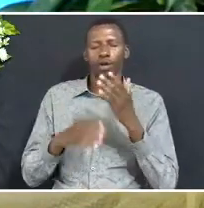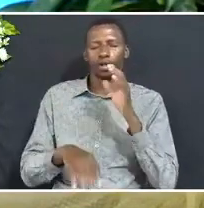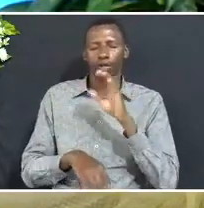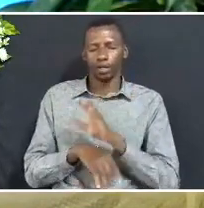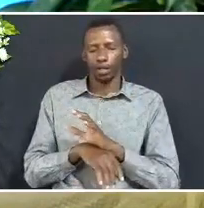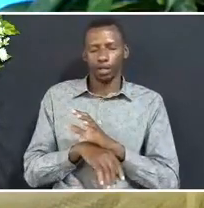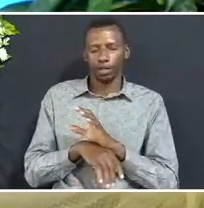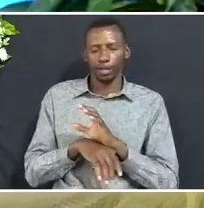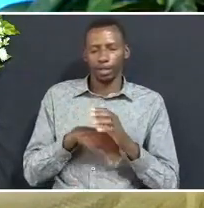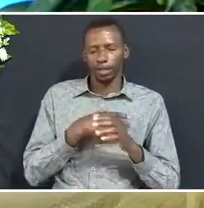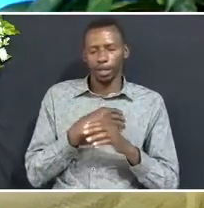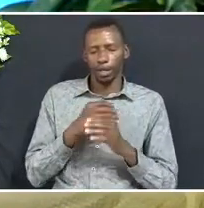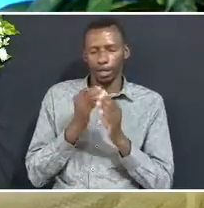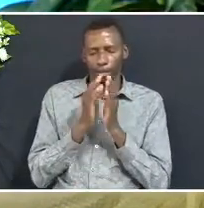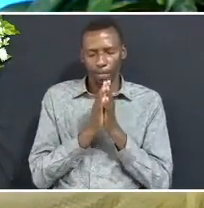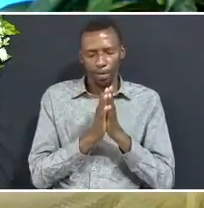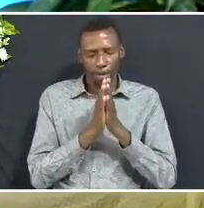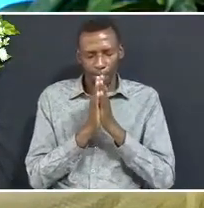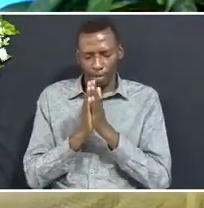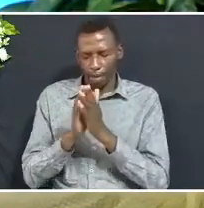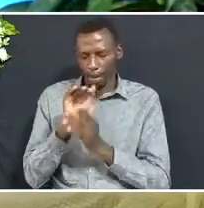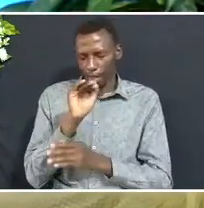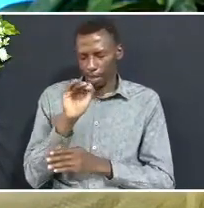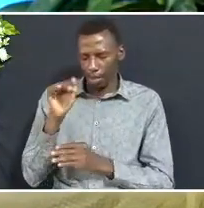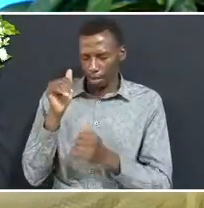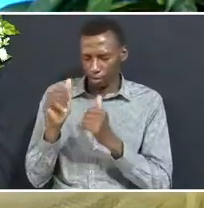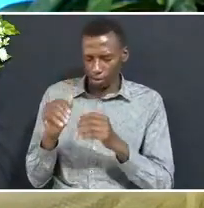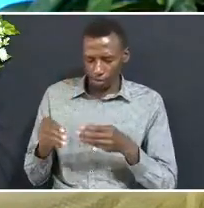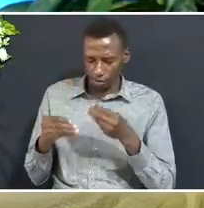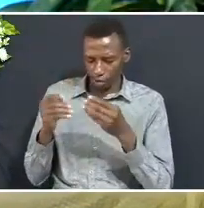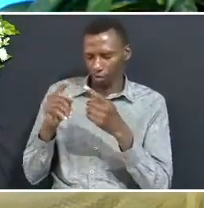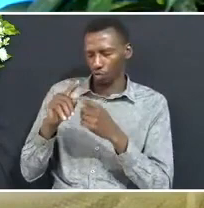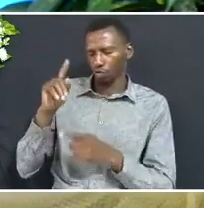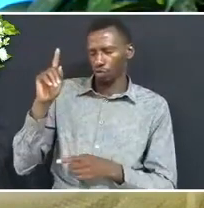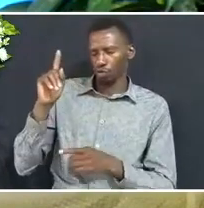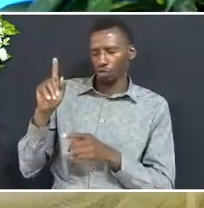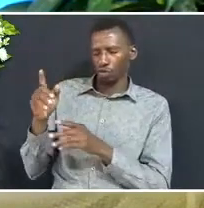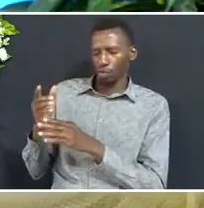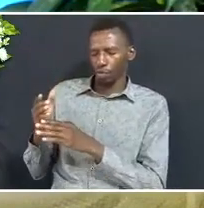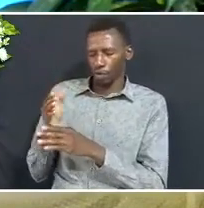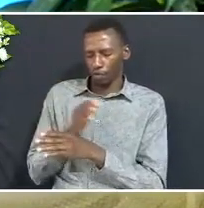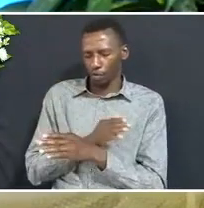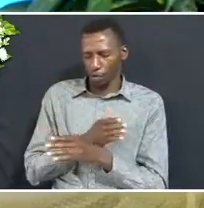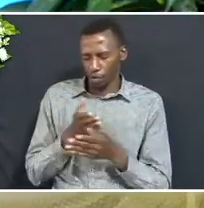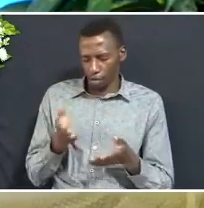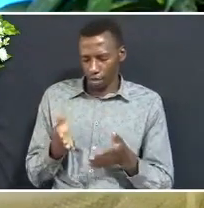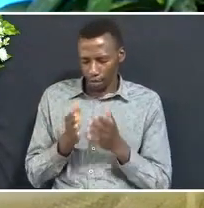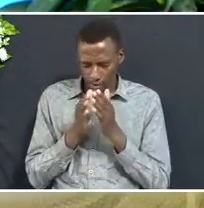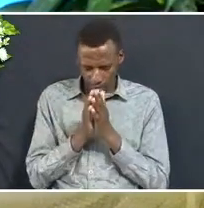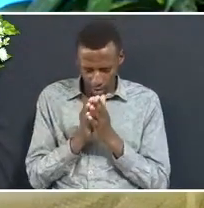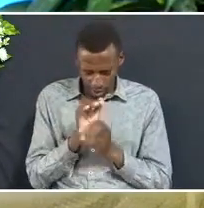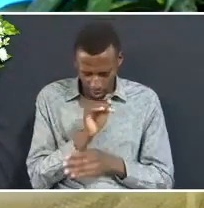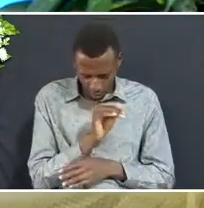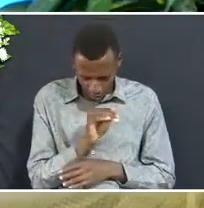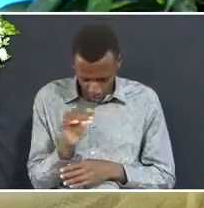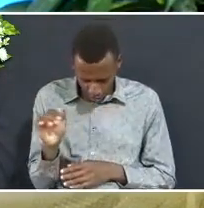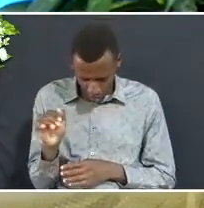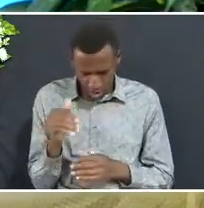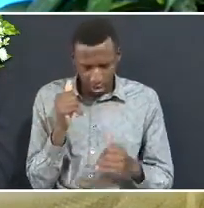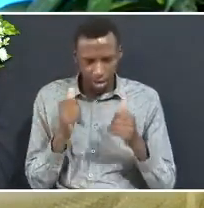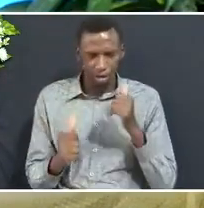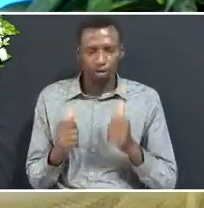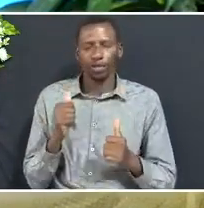prayer requests that were put before you. Even before these prayer requests that